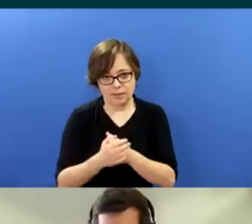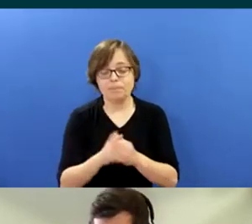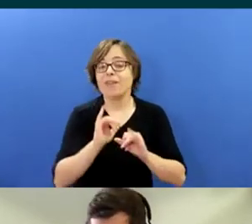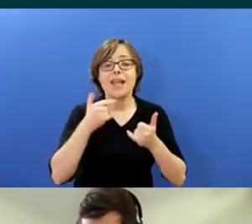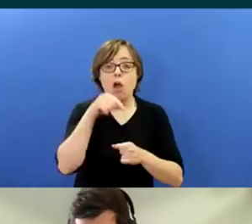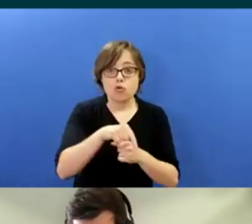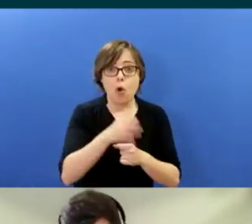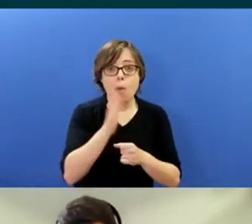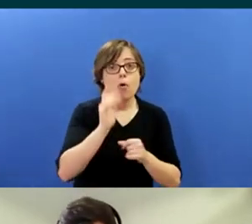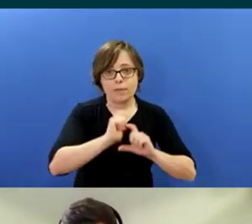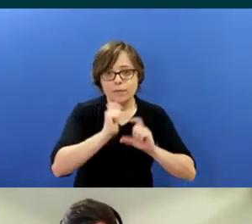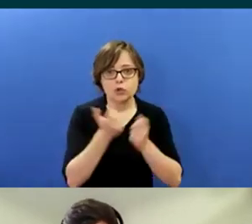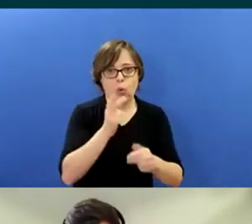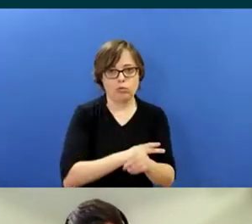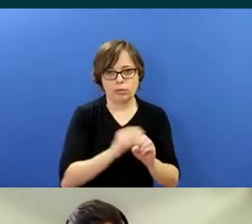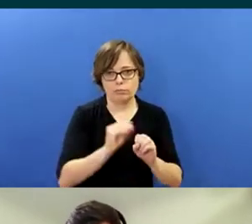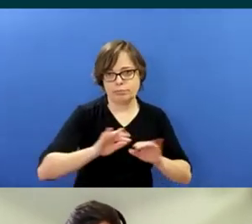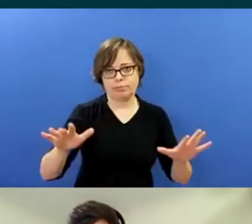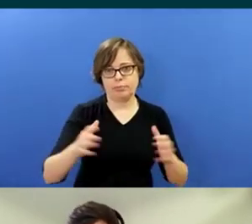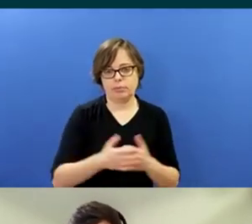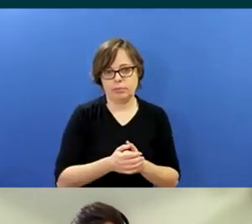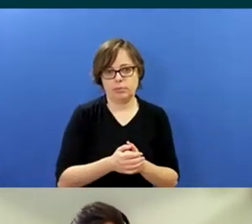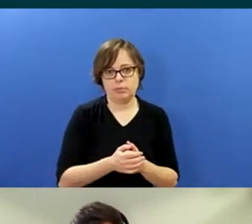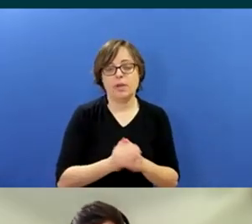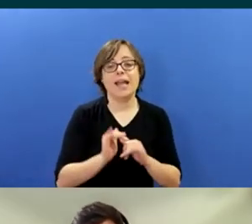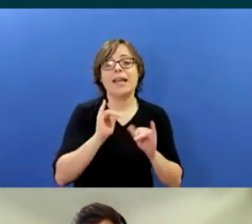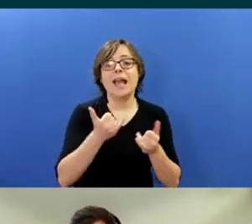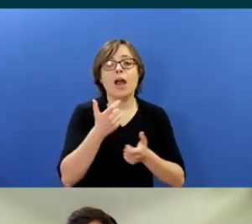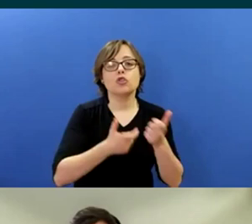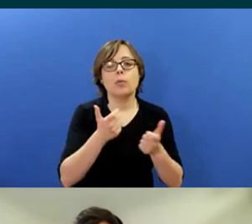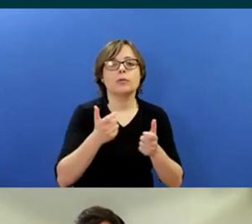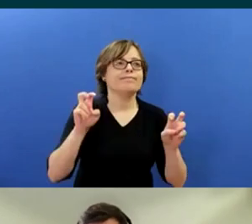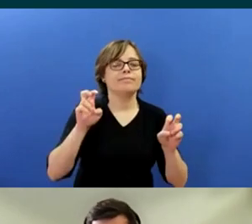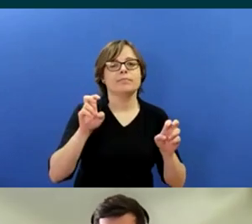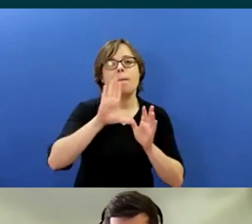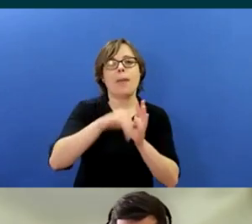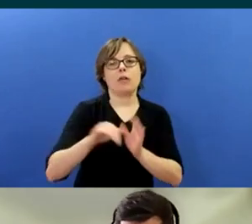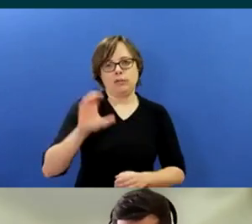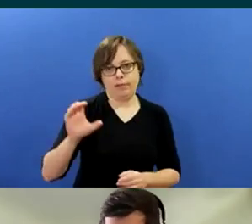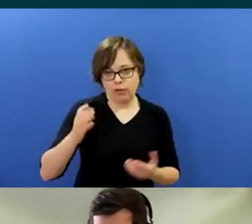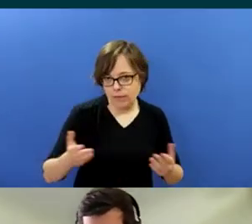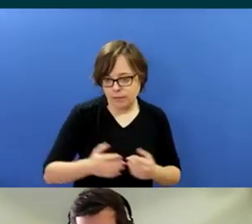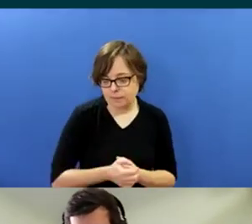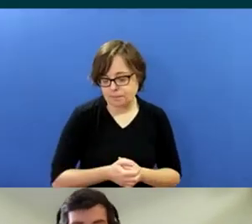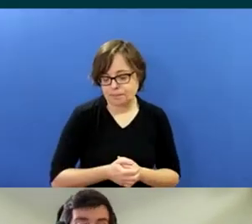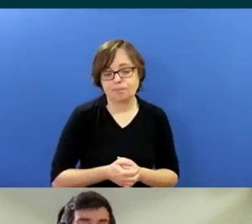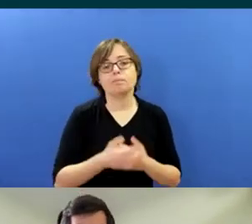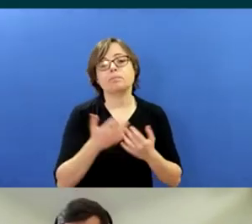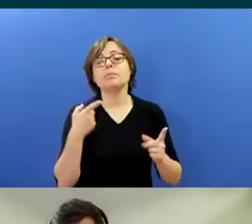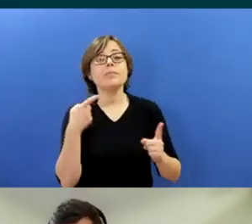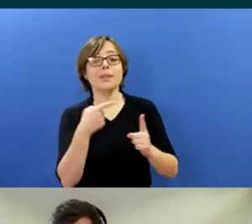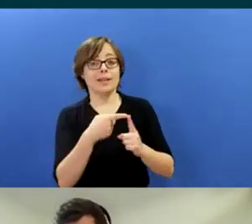participation processes. This is intended to ensure that not all departments and organizations have to test